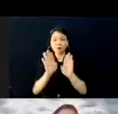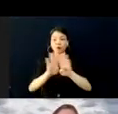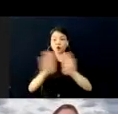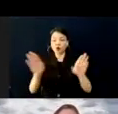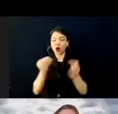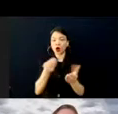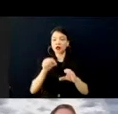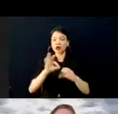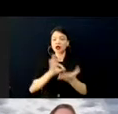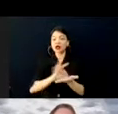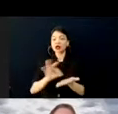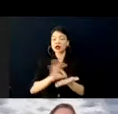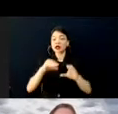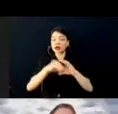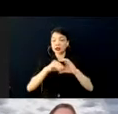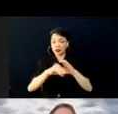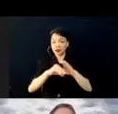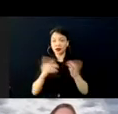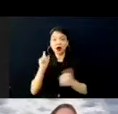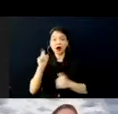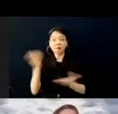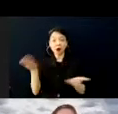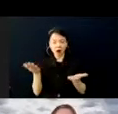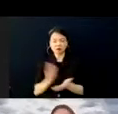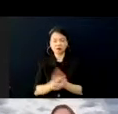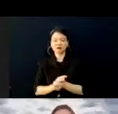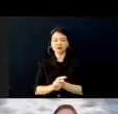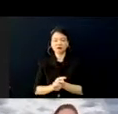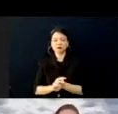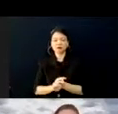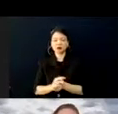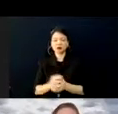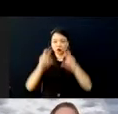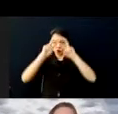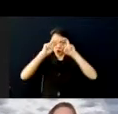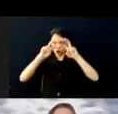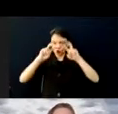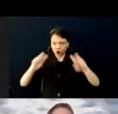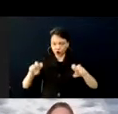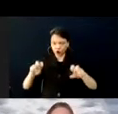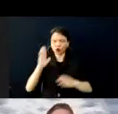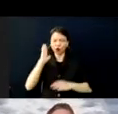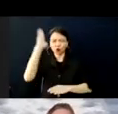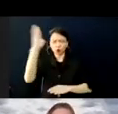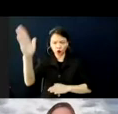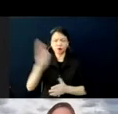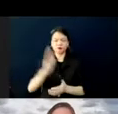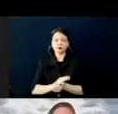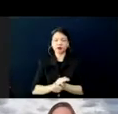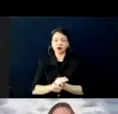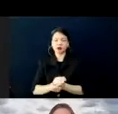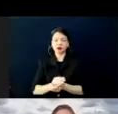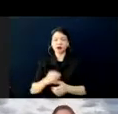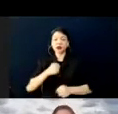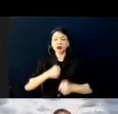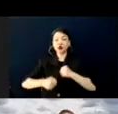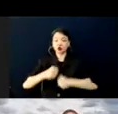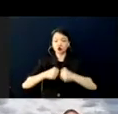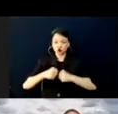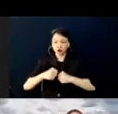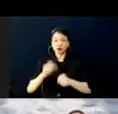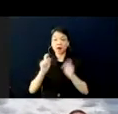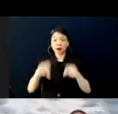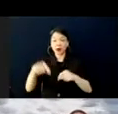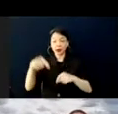learning tool called Random Forest that is used kind of across industries to do prediction. And we took